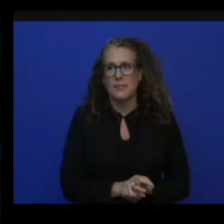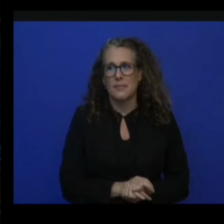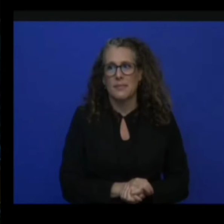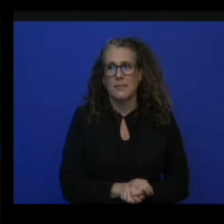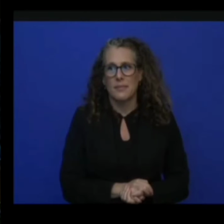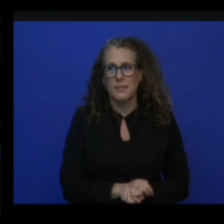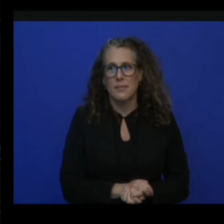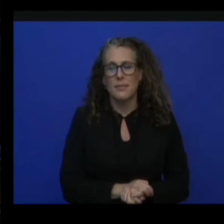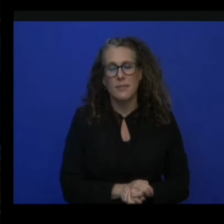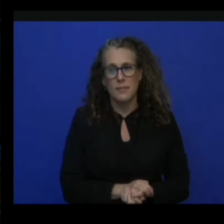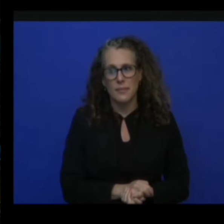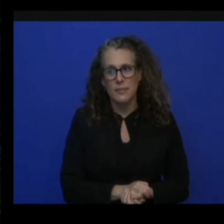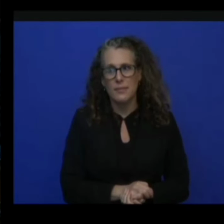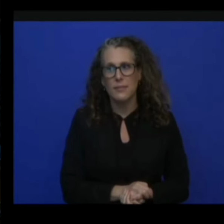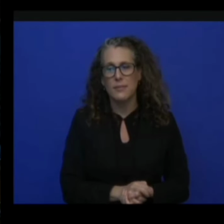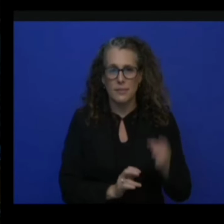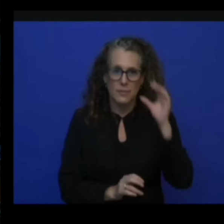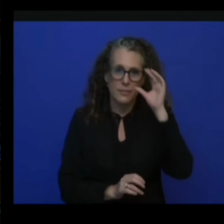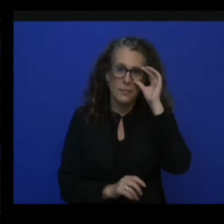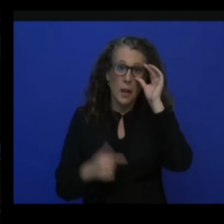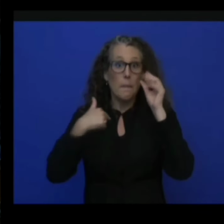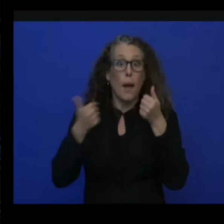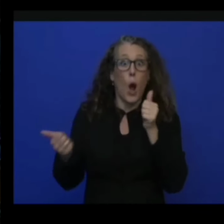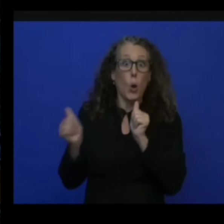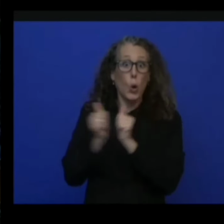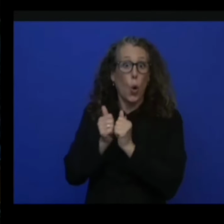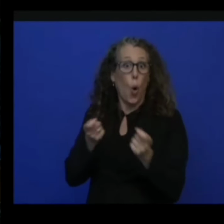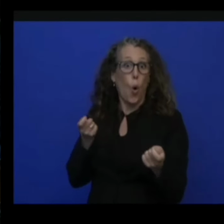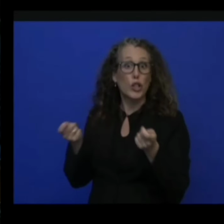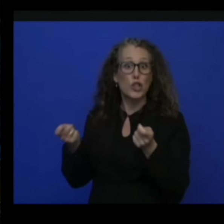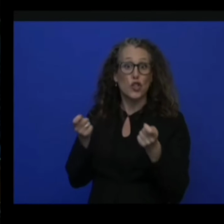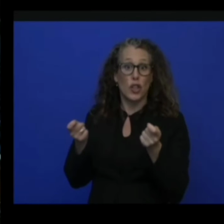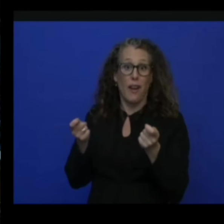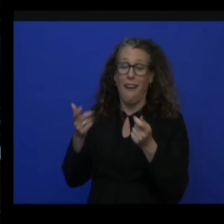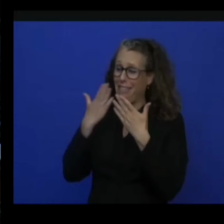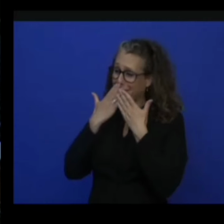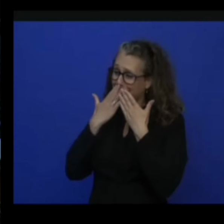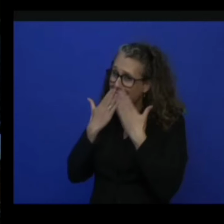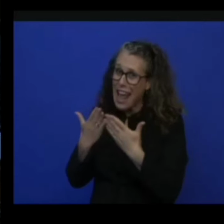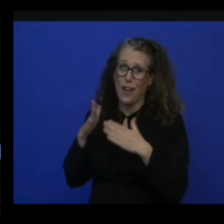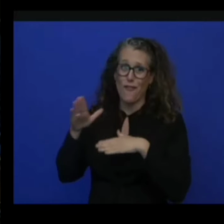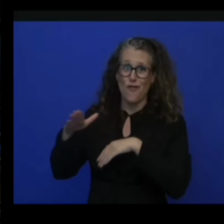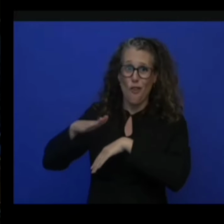I thank my esteemed co-chair for his statement.